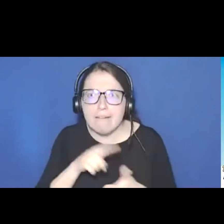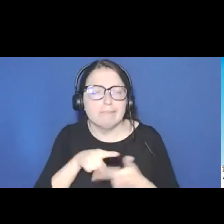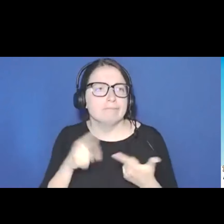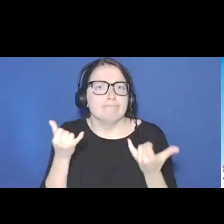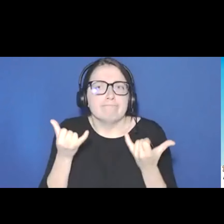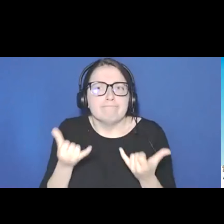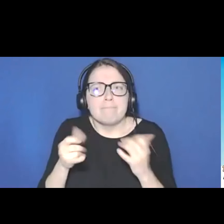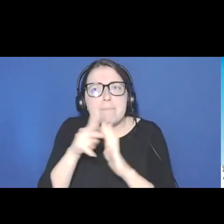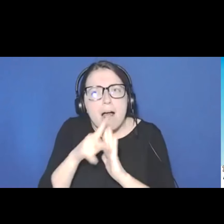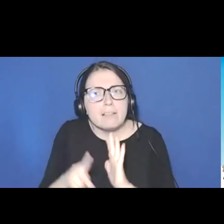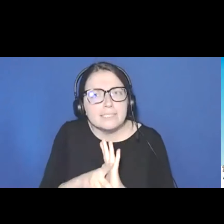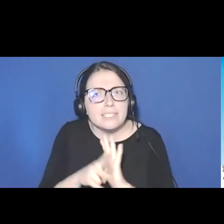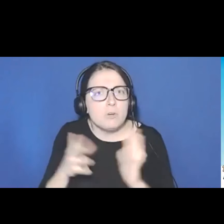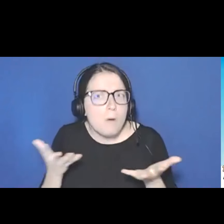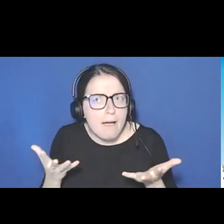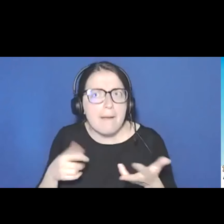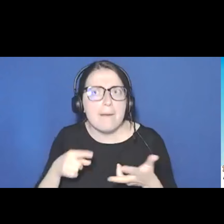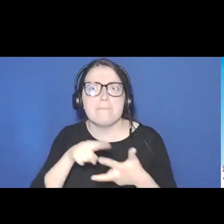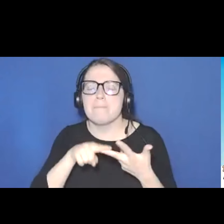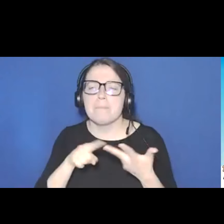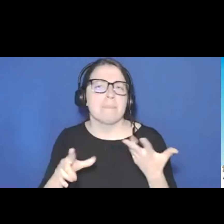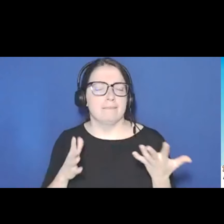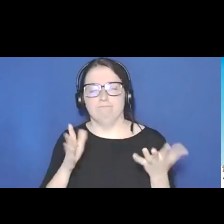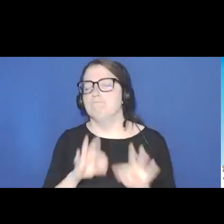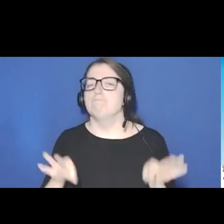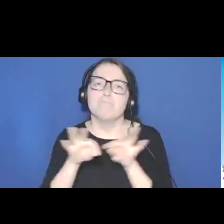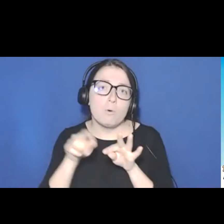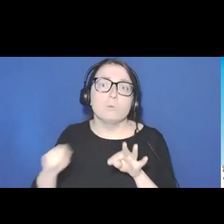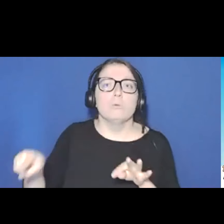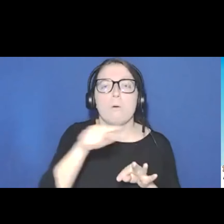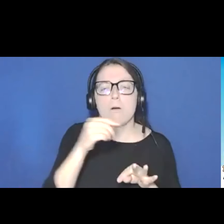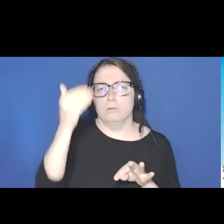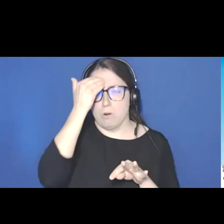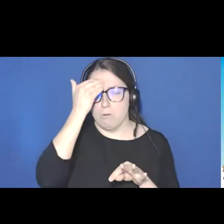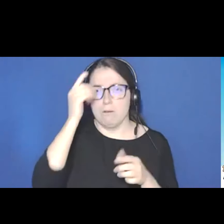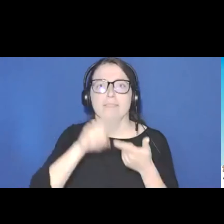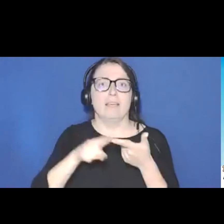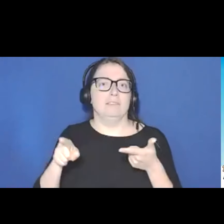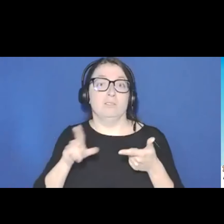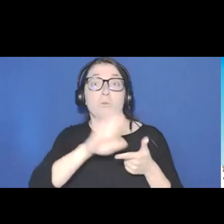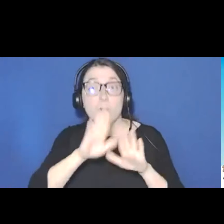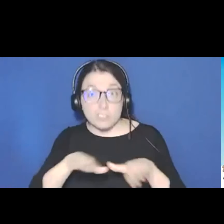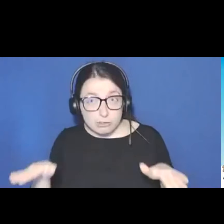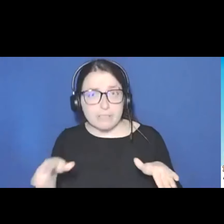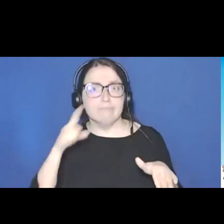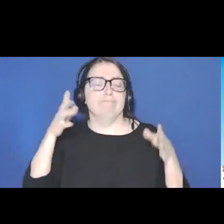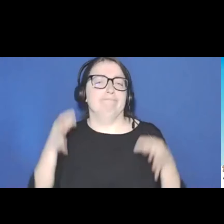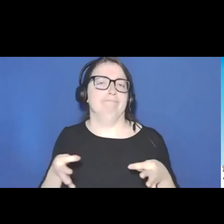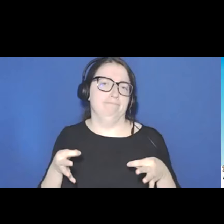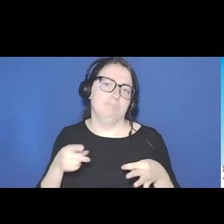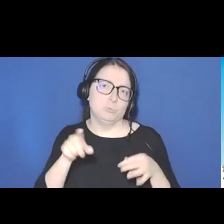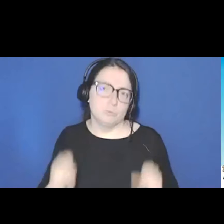and best practices are, so that you can most effectively advocate and make choices for your children. So this